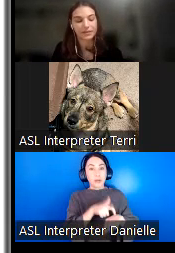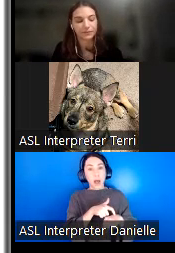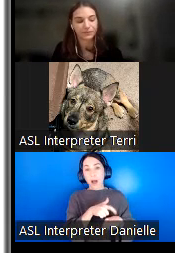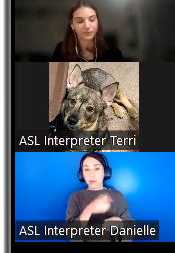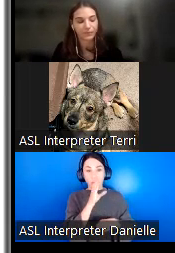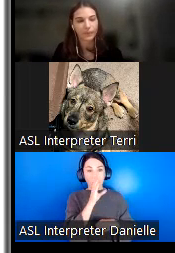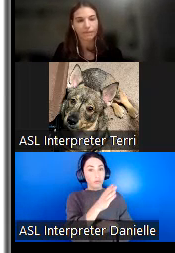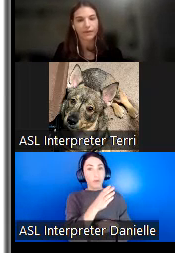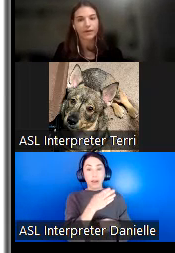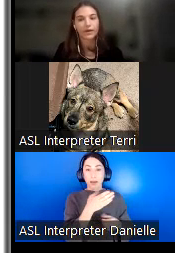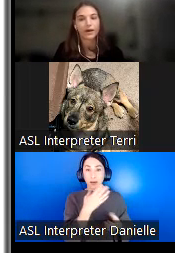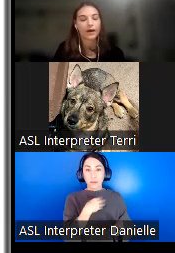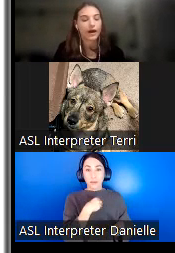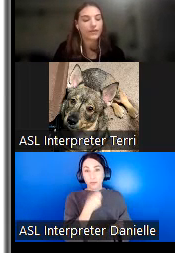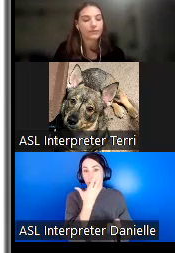employee makes.